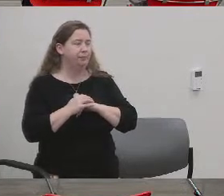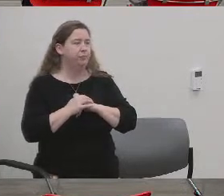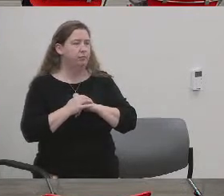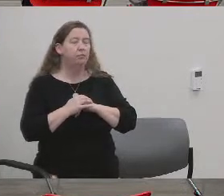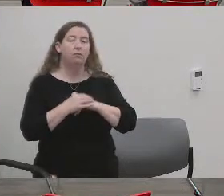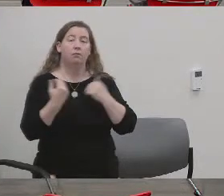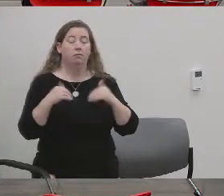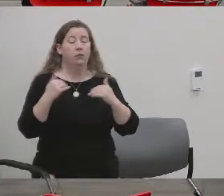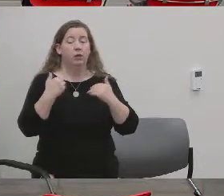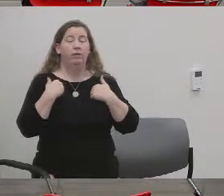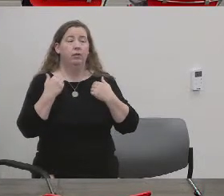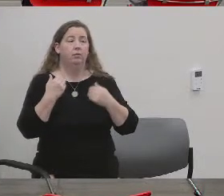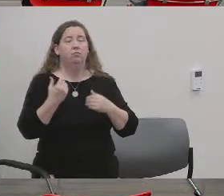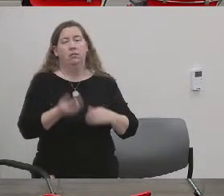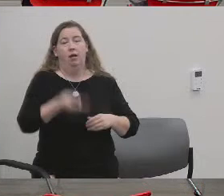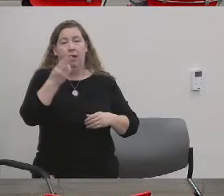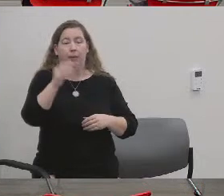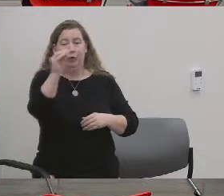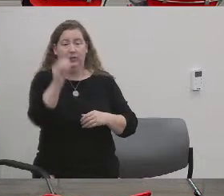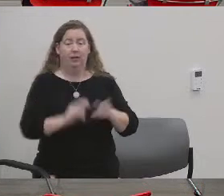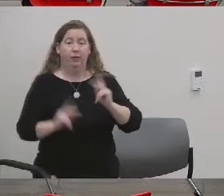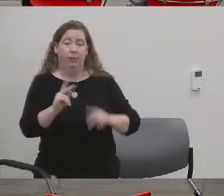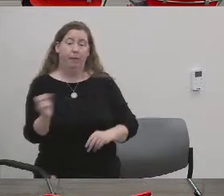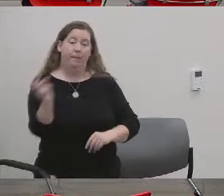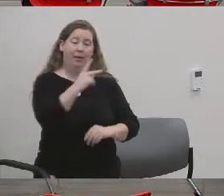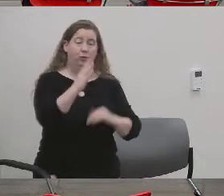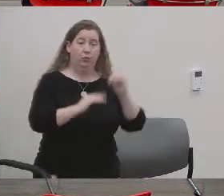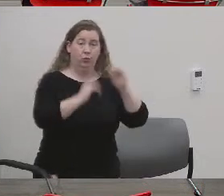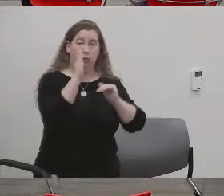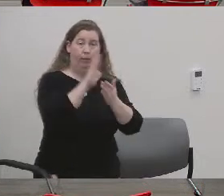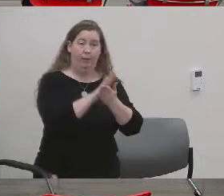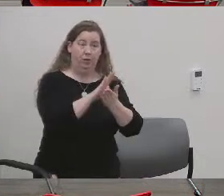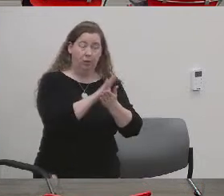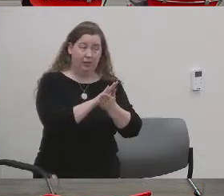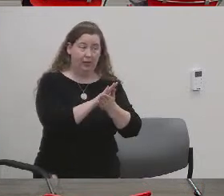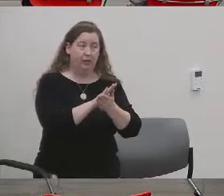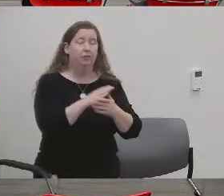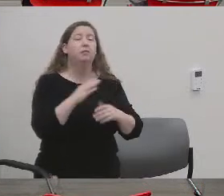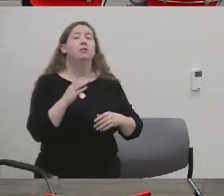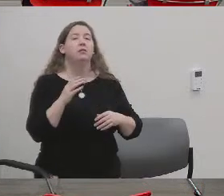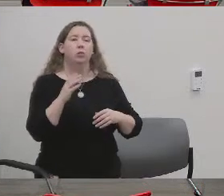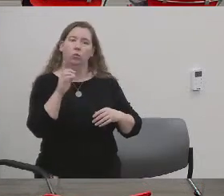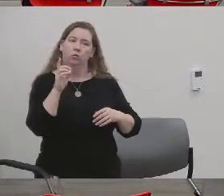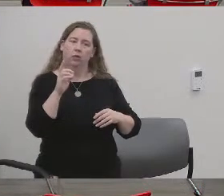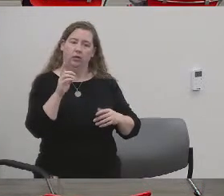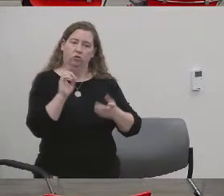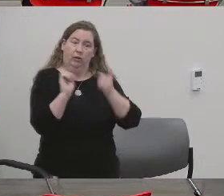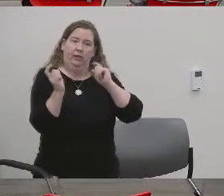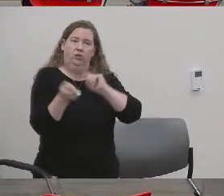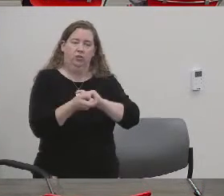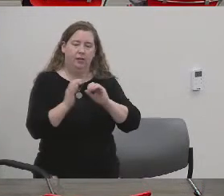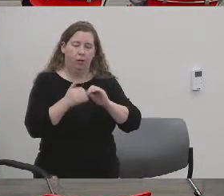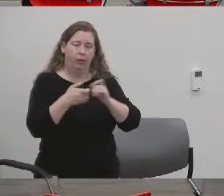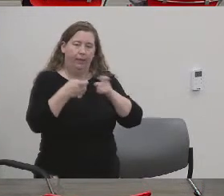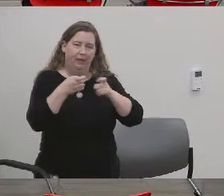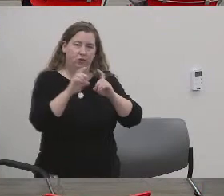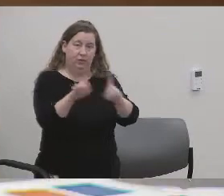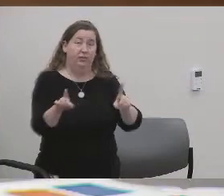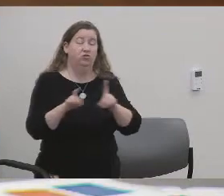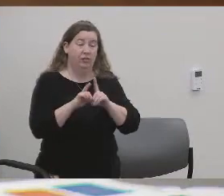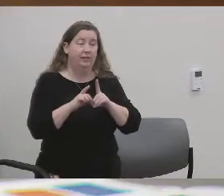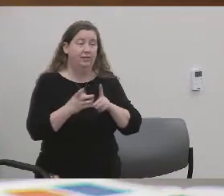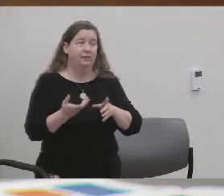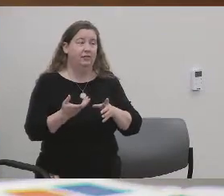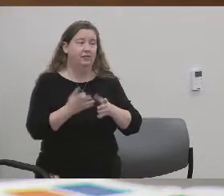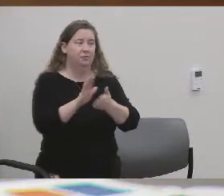moving back to school as opposed to going to online is certainly a ringing endorsement for the way we've managed our district. And